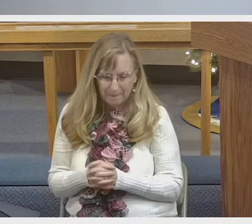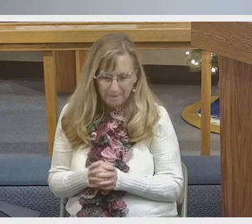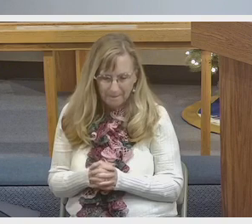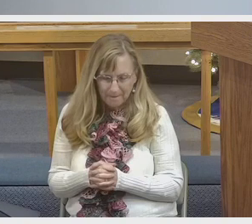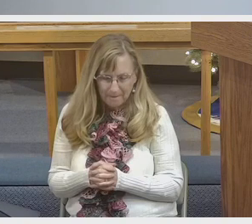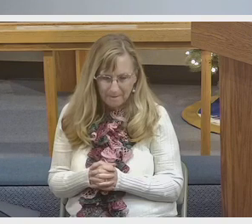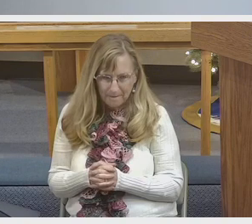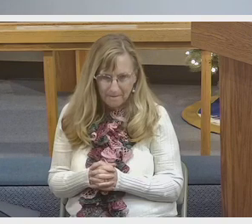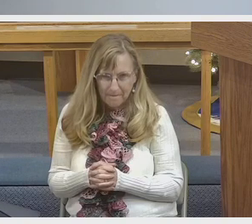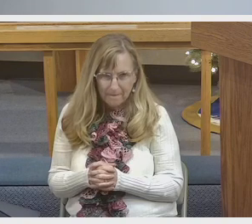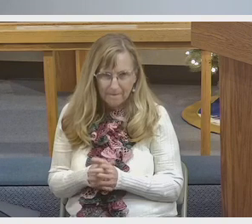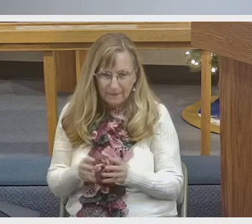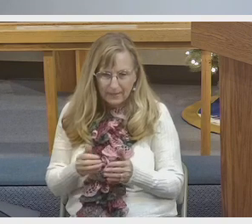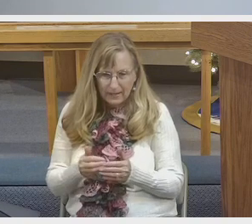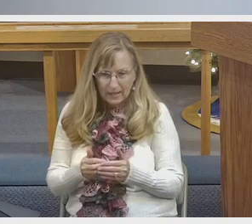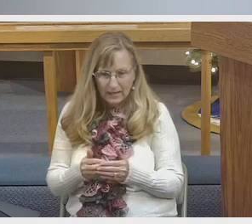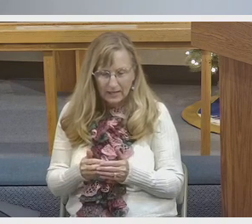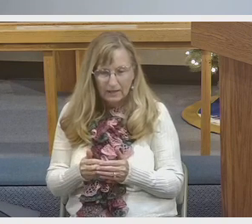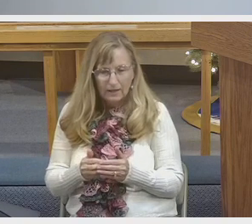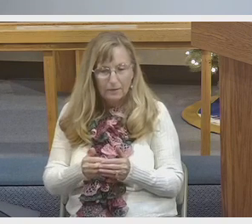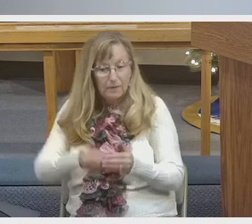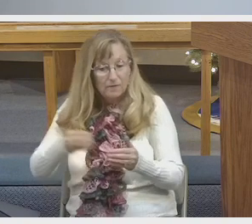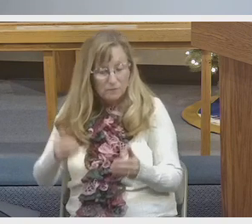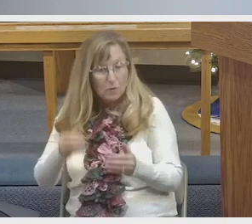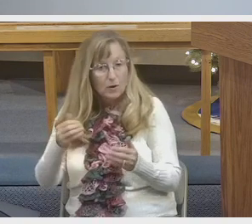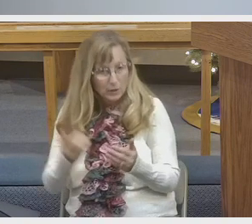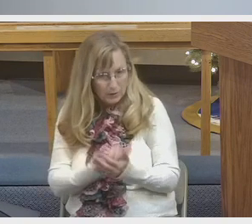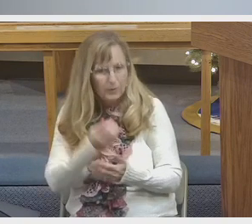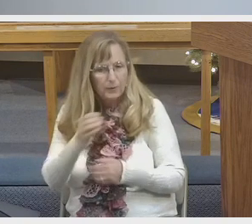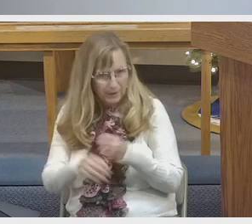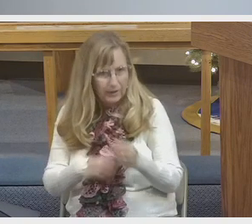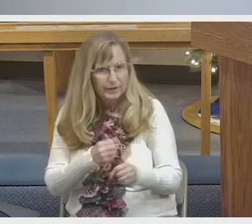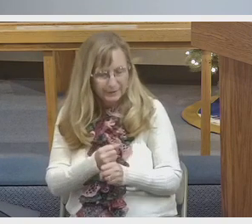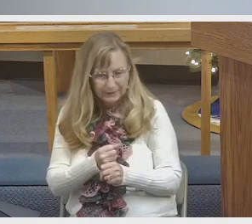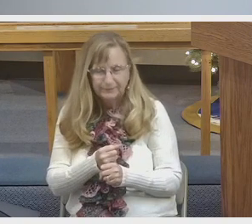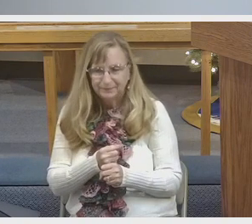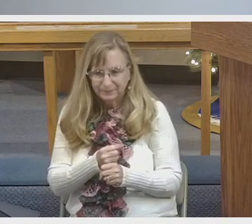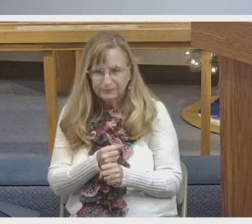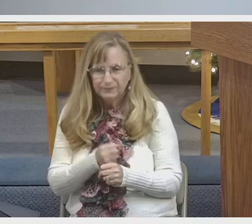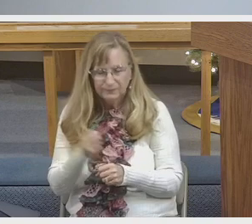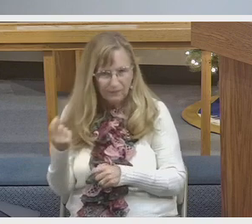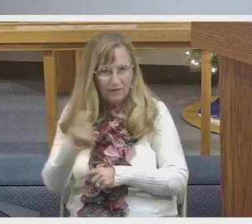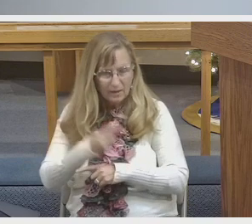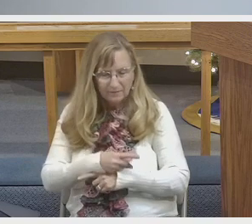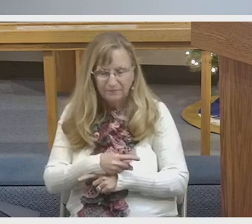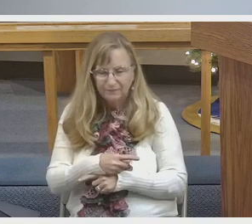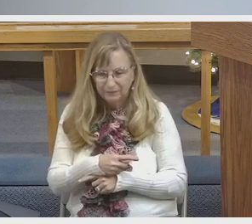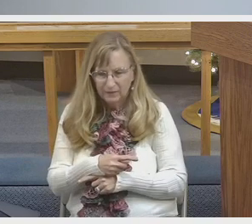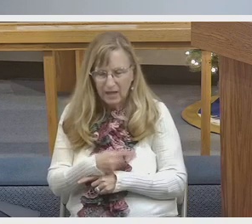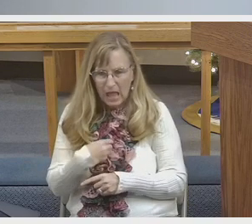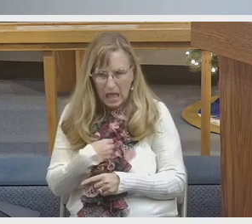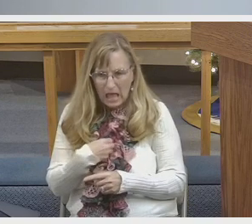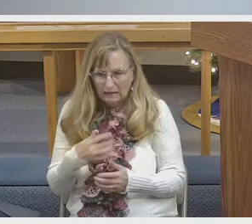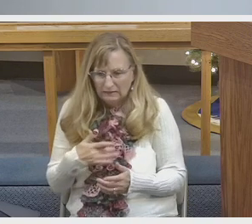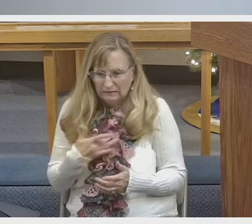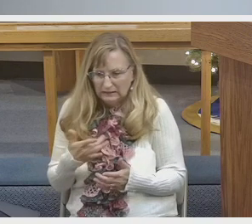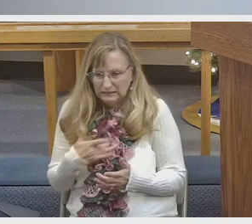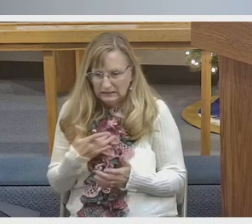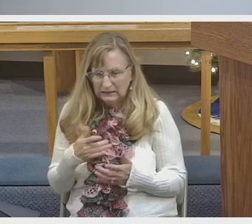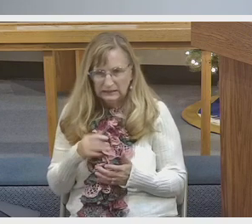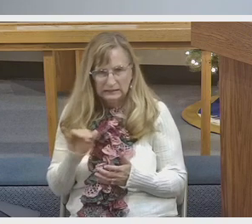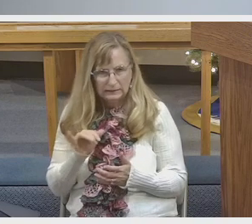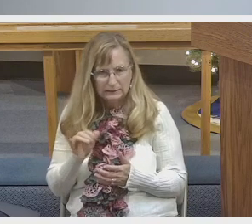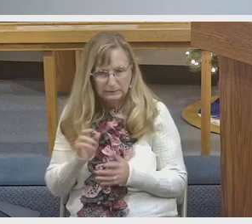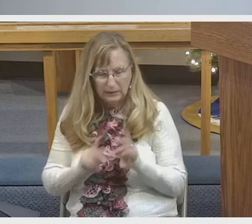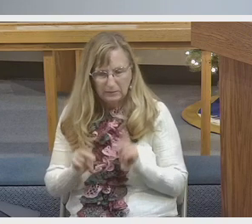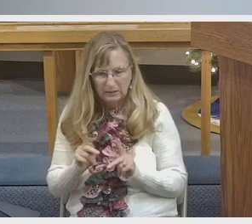The Sunday right before New Year's or New Year's Eve or New Year's Day. And the reason was, I felt like people, even Christians,